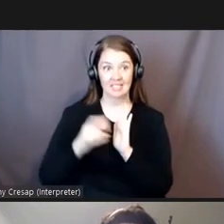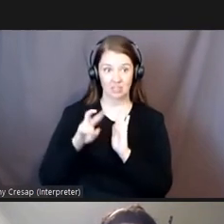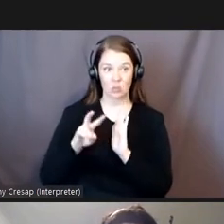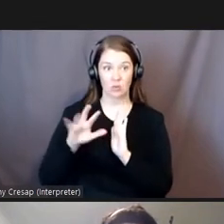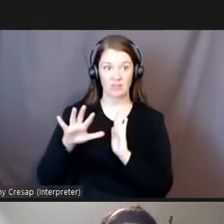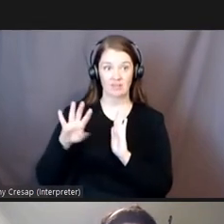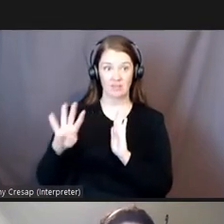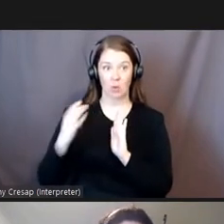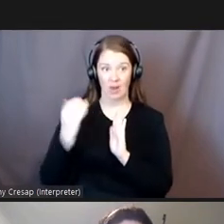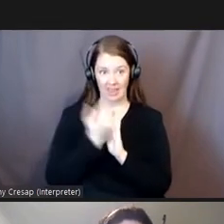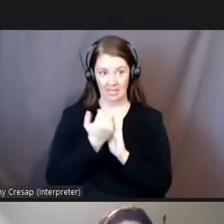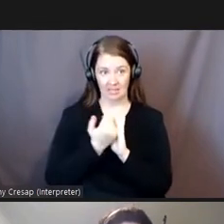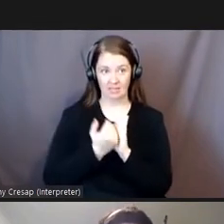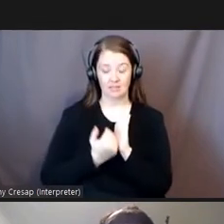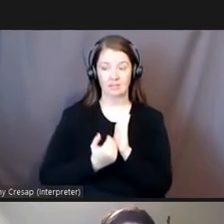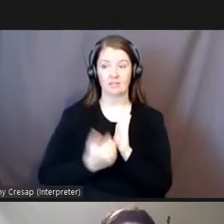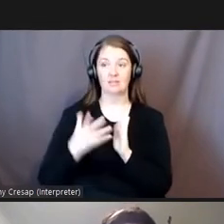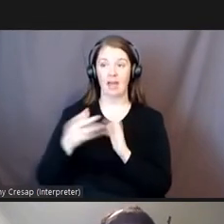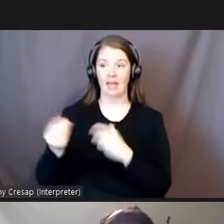it